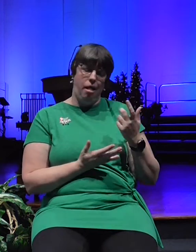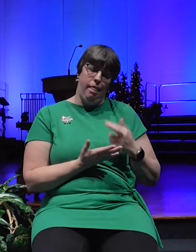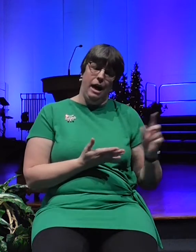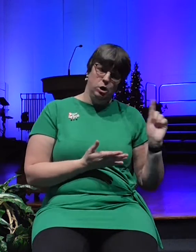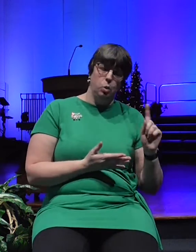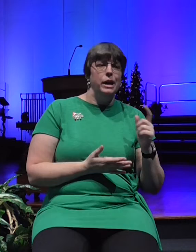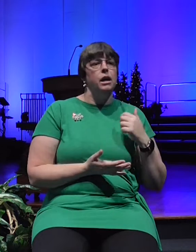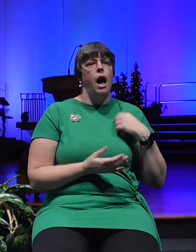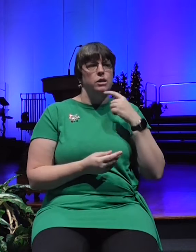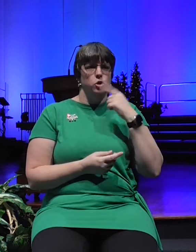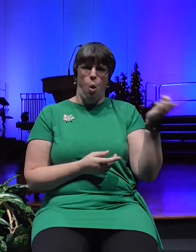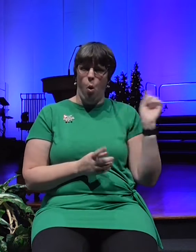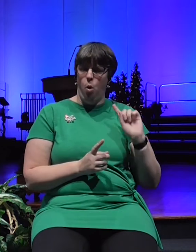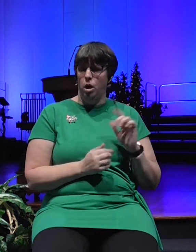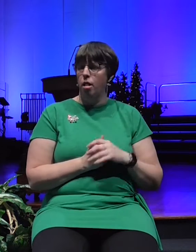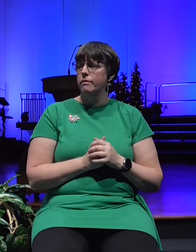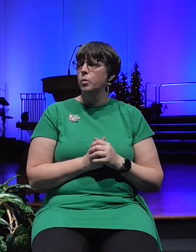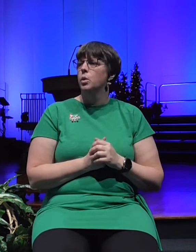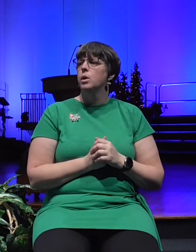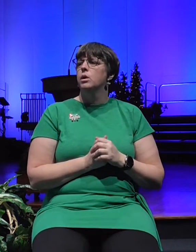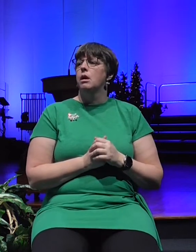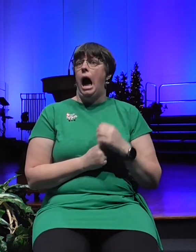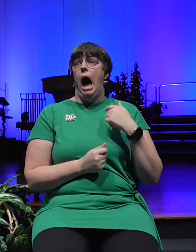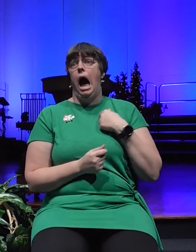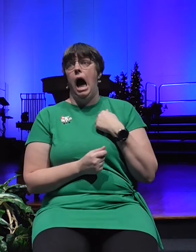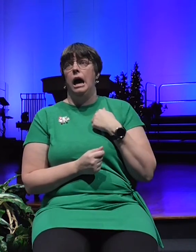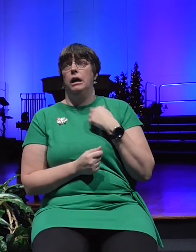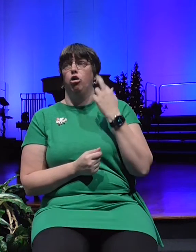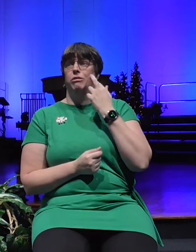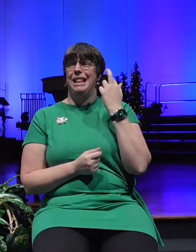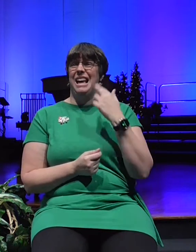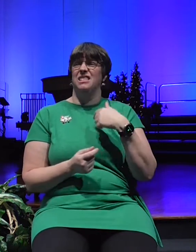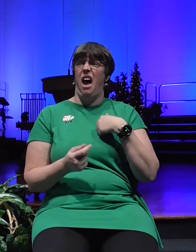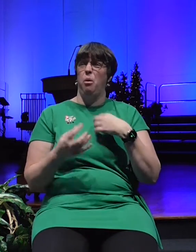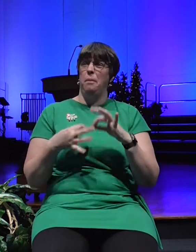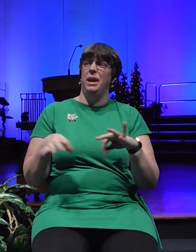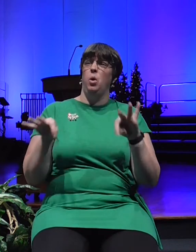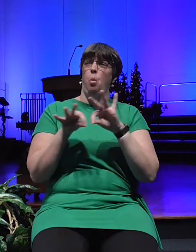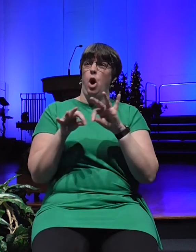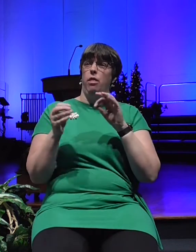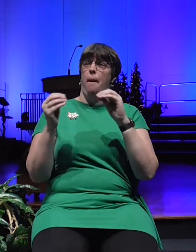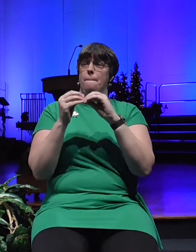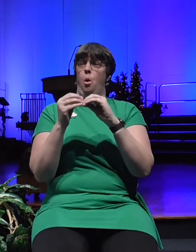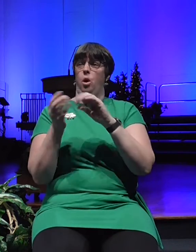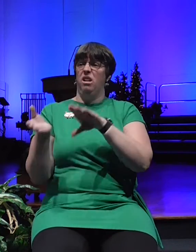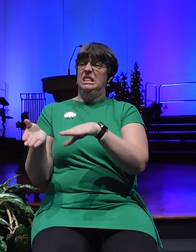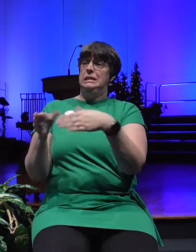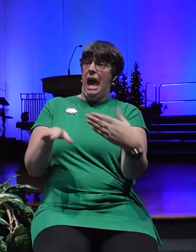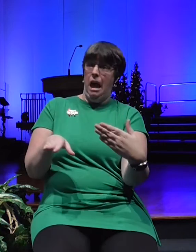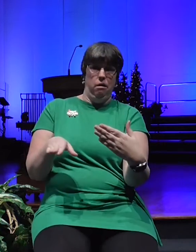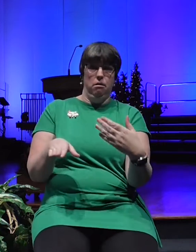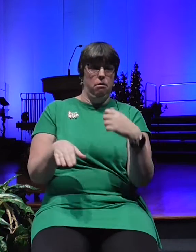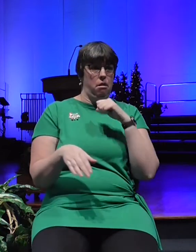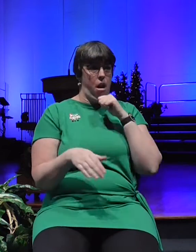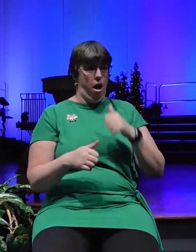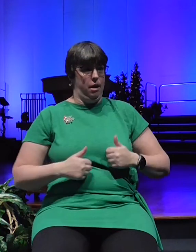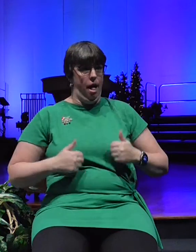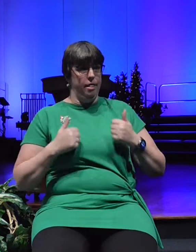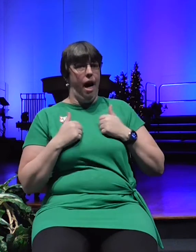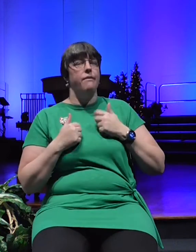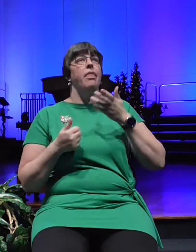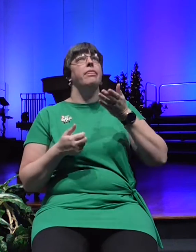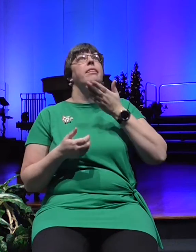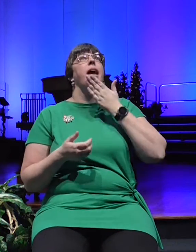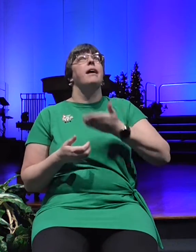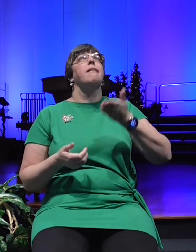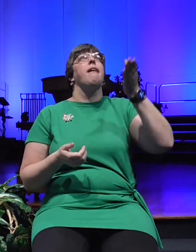policy, and just like George, I realized I might be actually worth more dead than alive. And then my guidance, thank goodness, said, no,